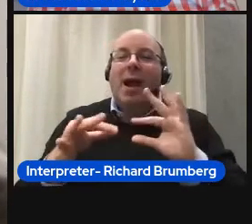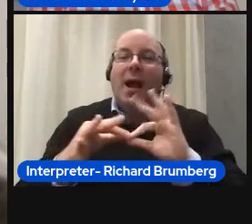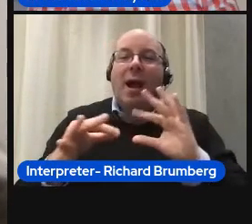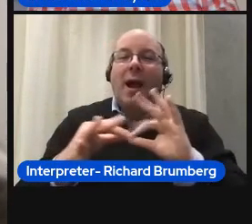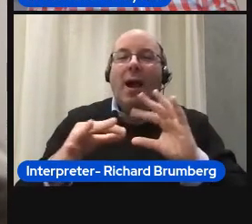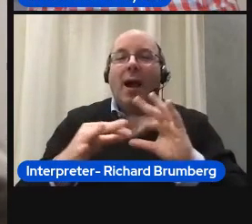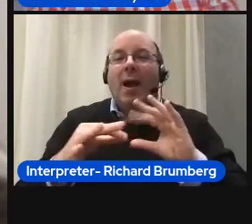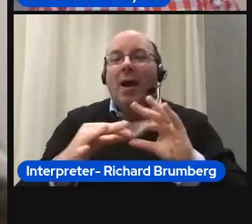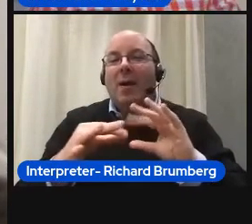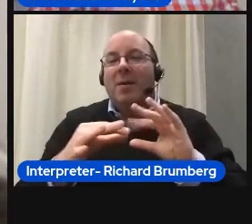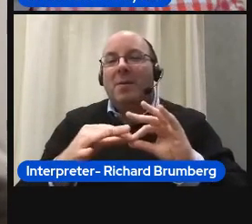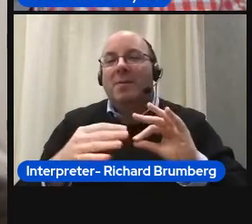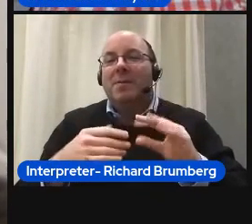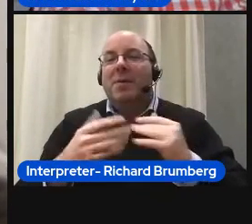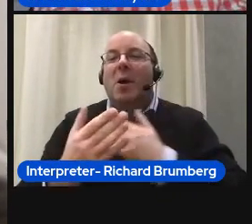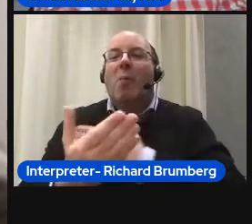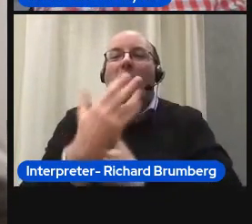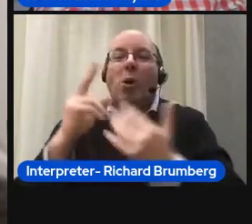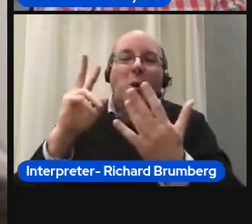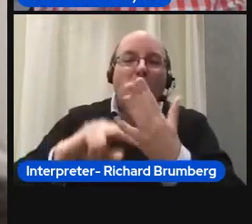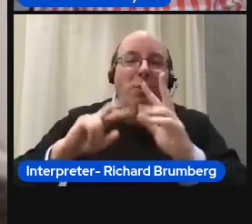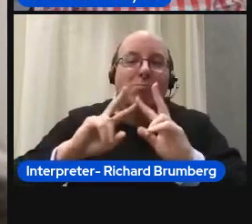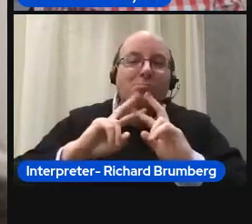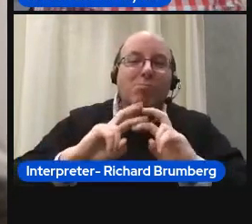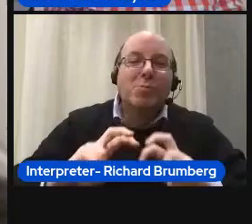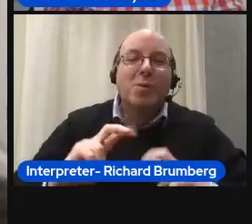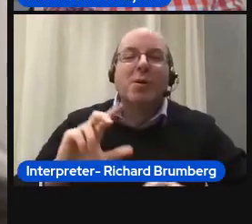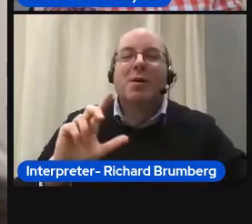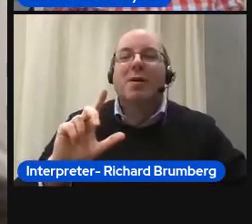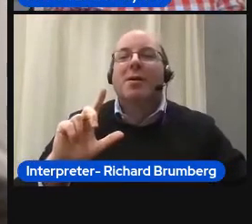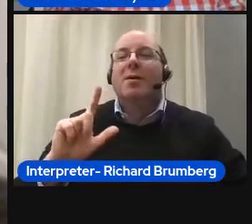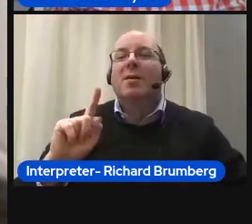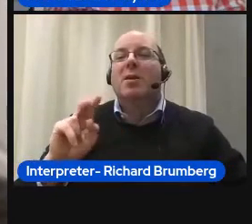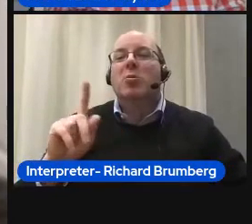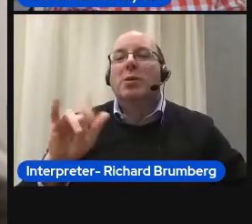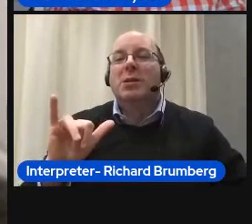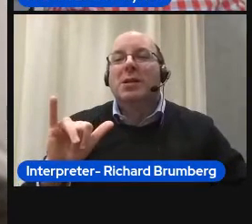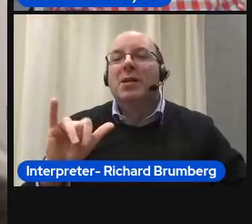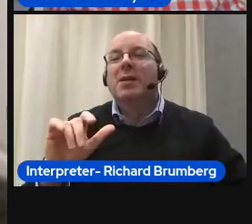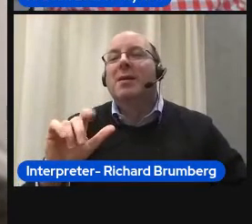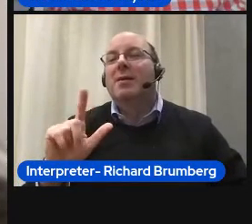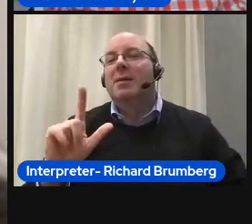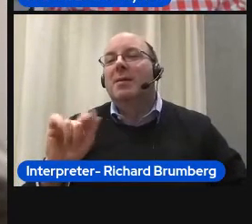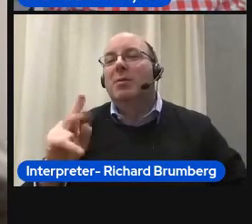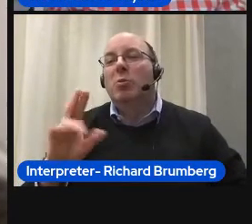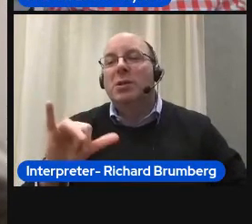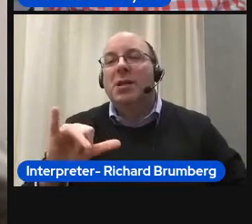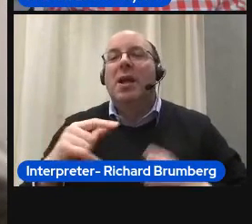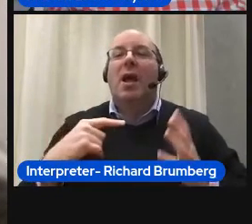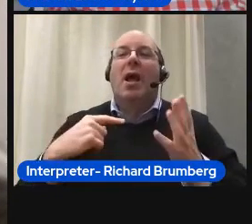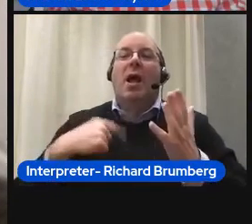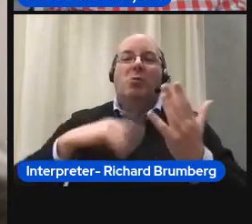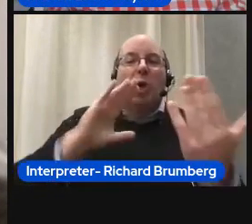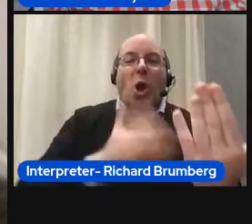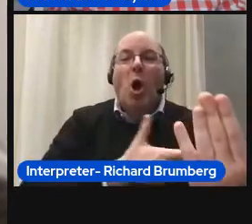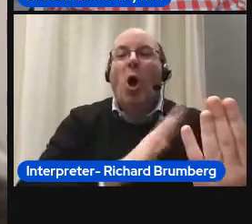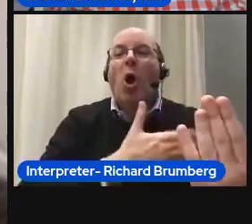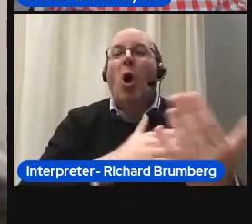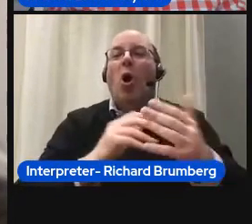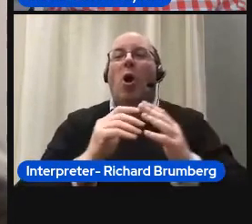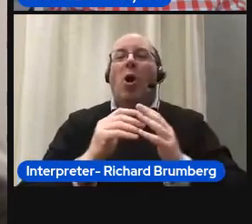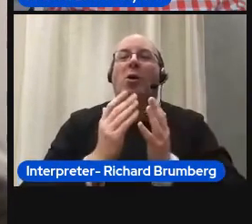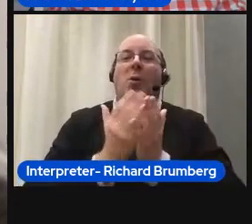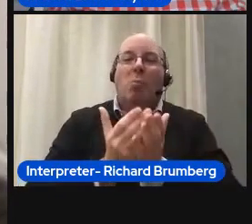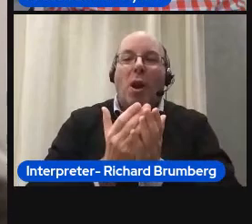our morning liturgy. In fact, most of the prayers that I've written and songs that I've written reflect prayers from our